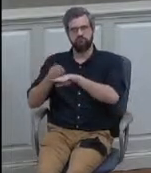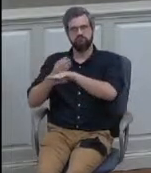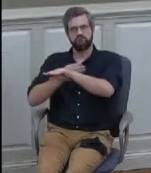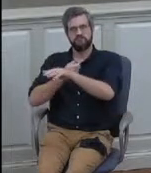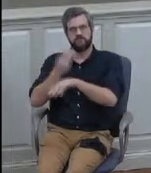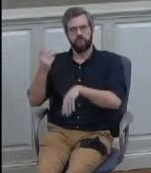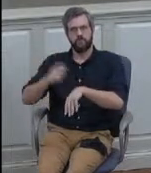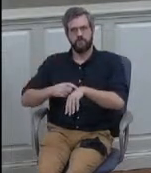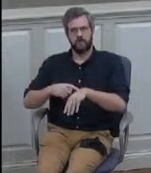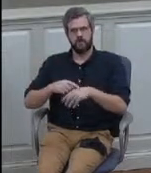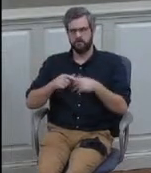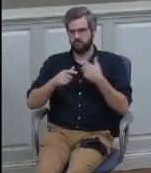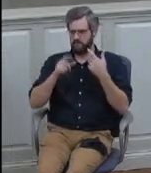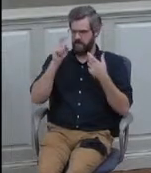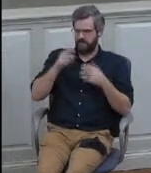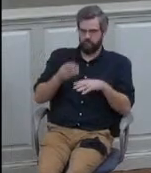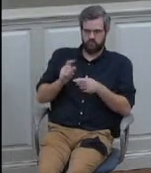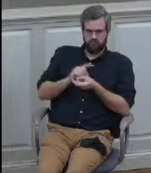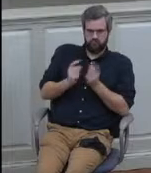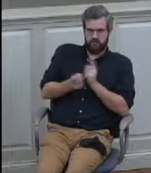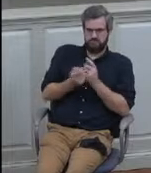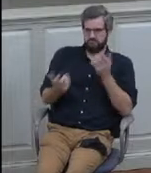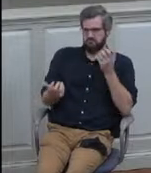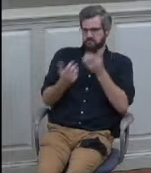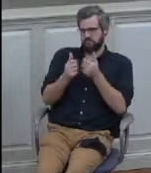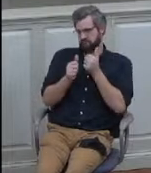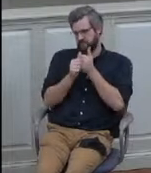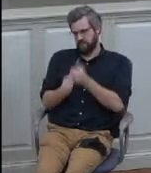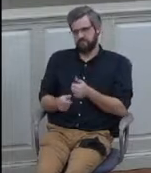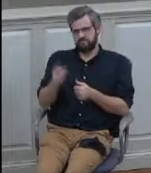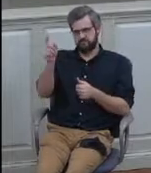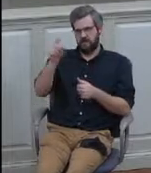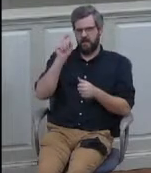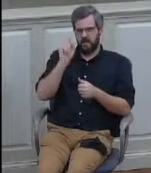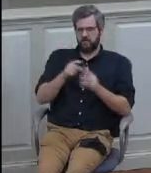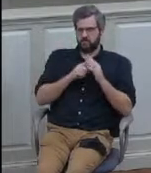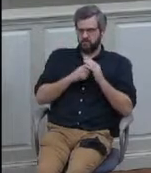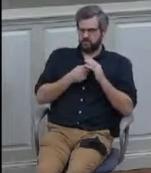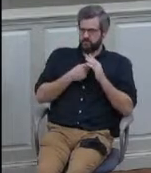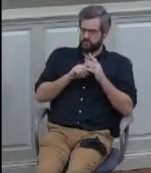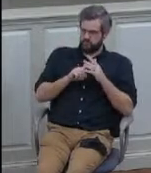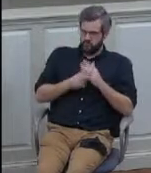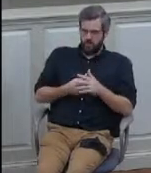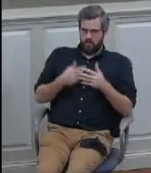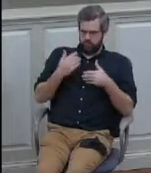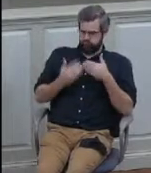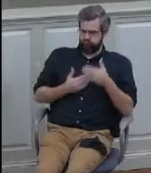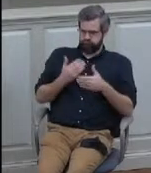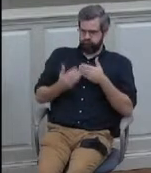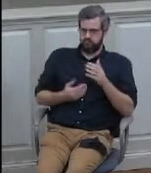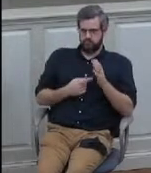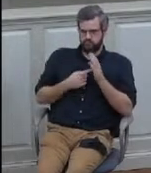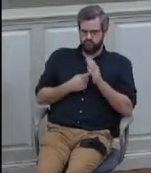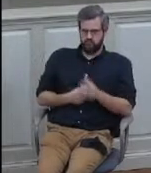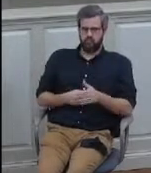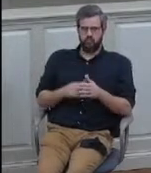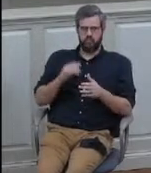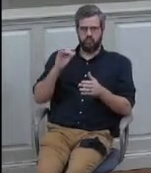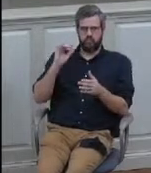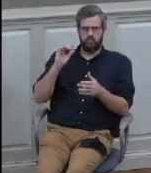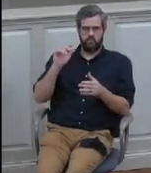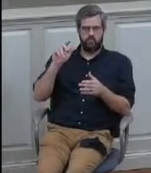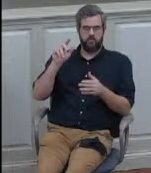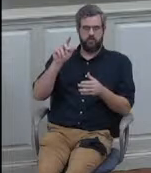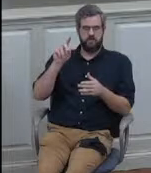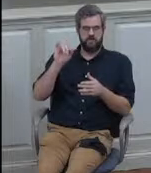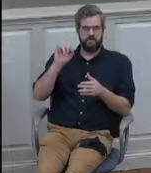for compliance, it needs to be updated, and I need to get that moving to show this division of water that we are in the